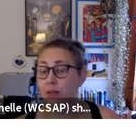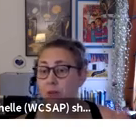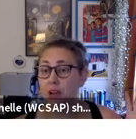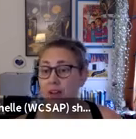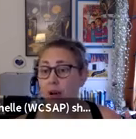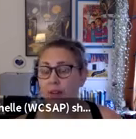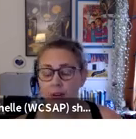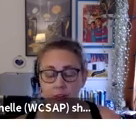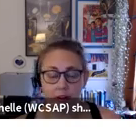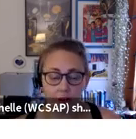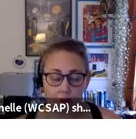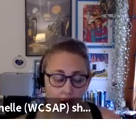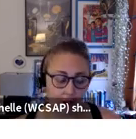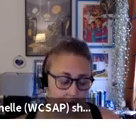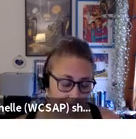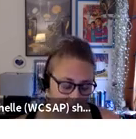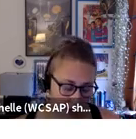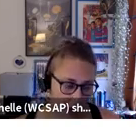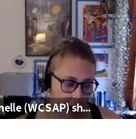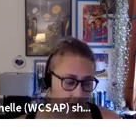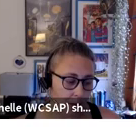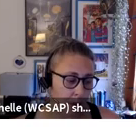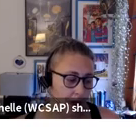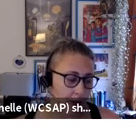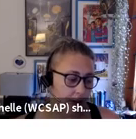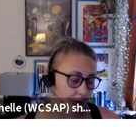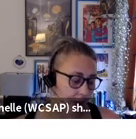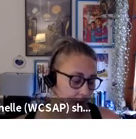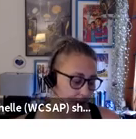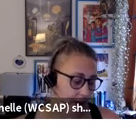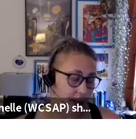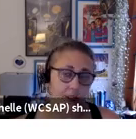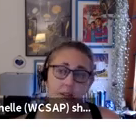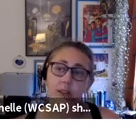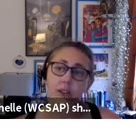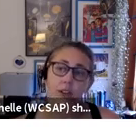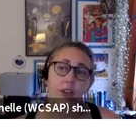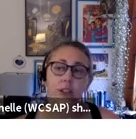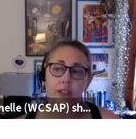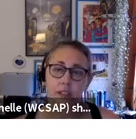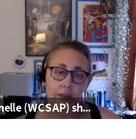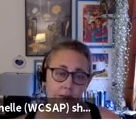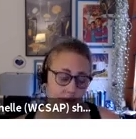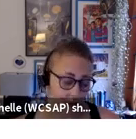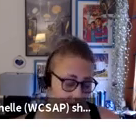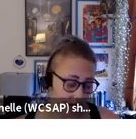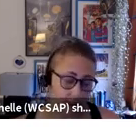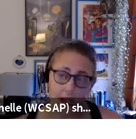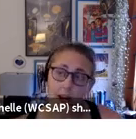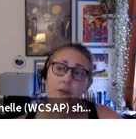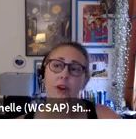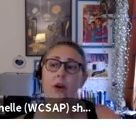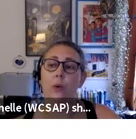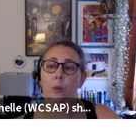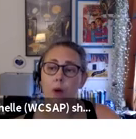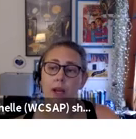wanted, which was kind of out there in the garage. And I remember working at this woman and she says, I she looked at the cereal for so long and says,